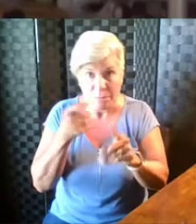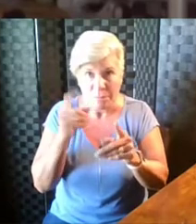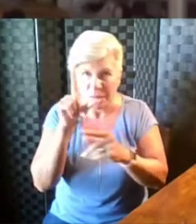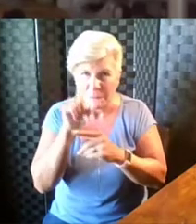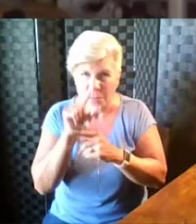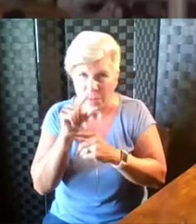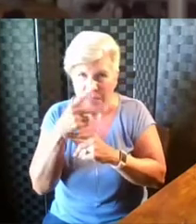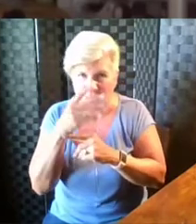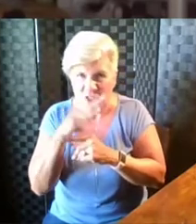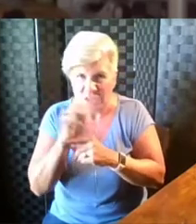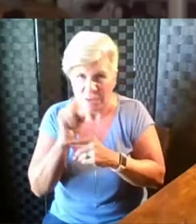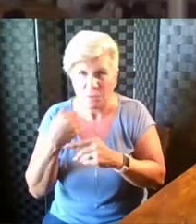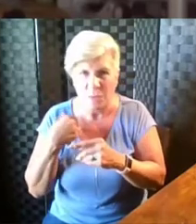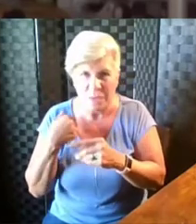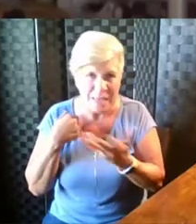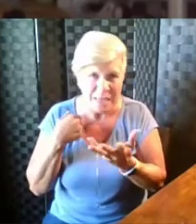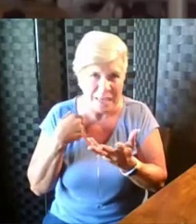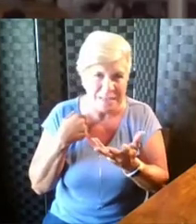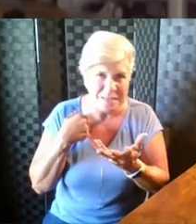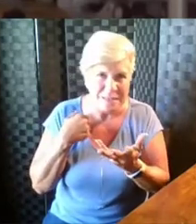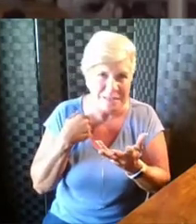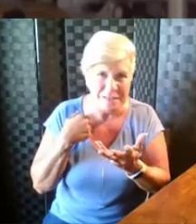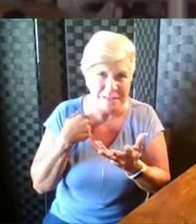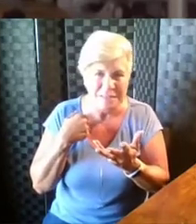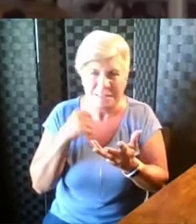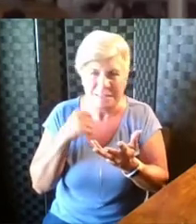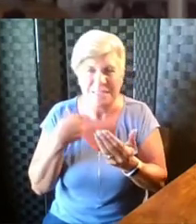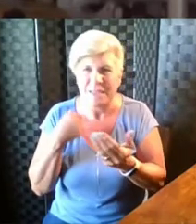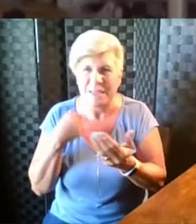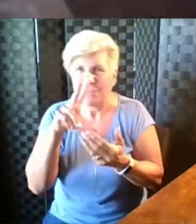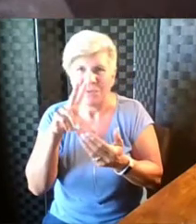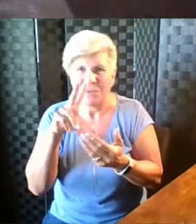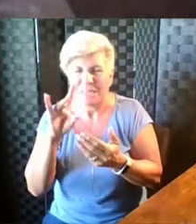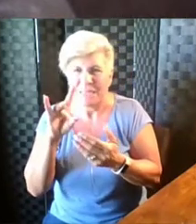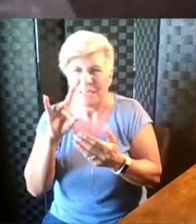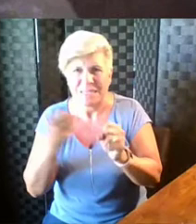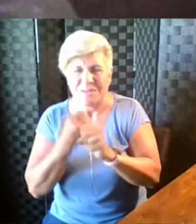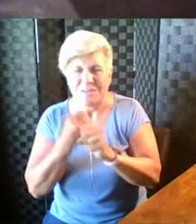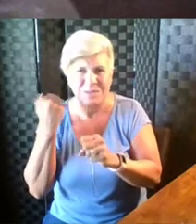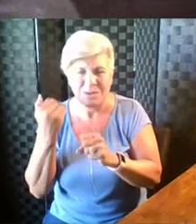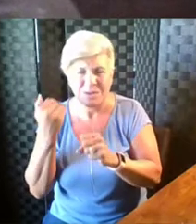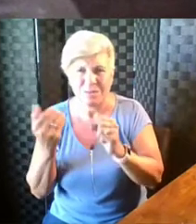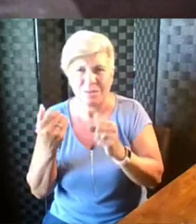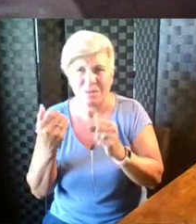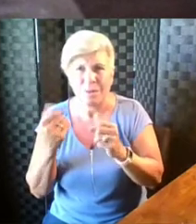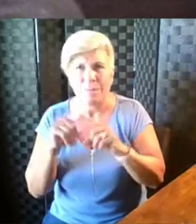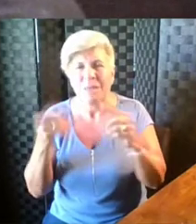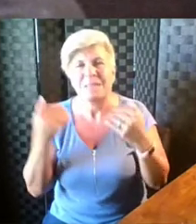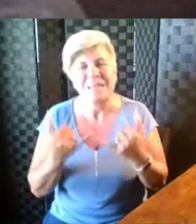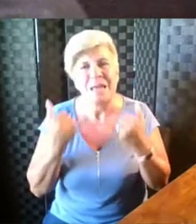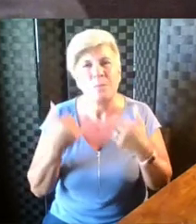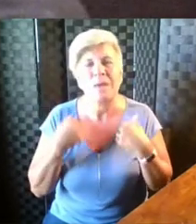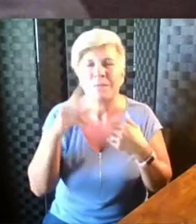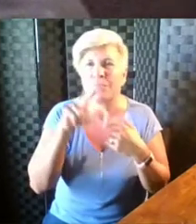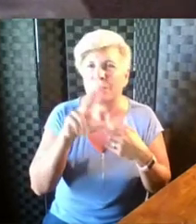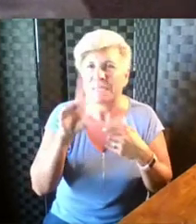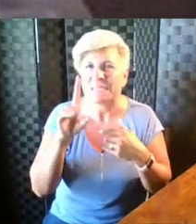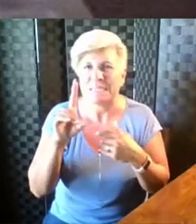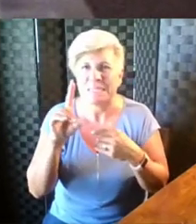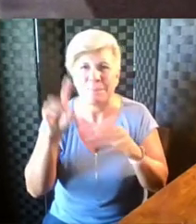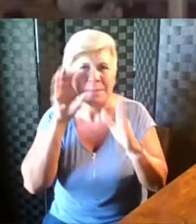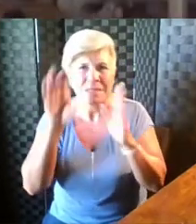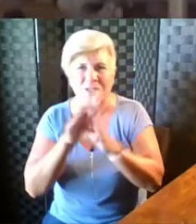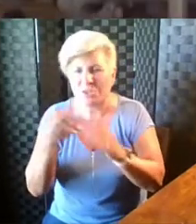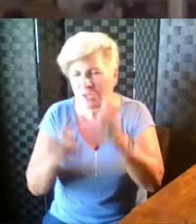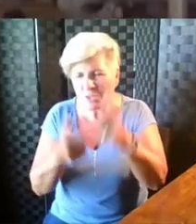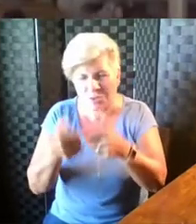we had by necessity 30 years ago when technology wasn't there yet. Well, now we have all 3D graphics and big controllers and